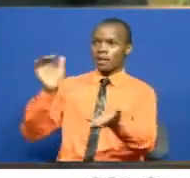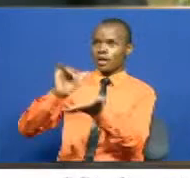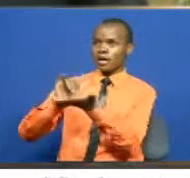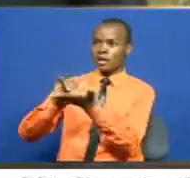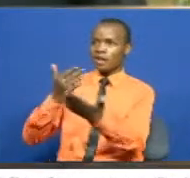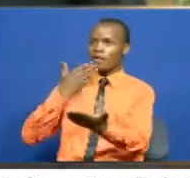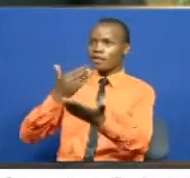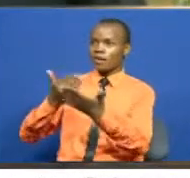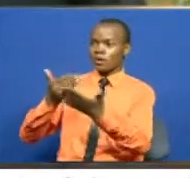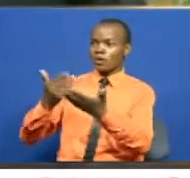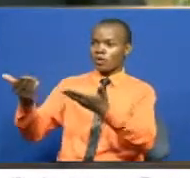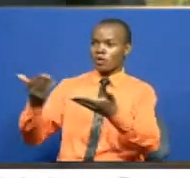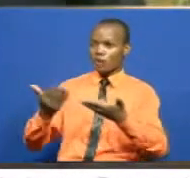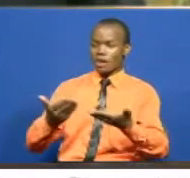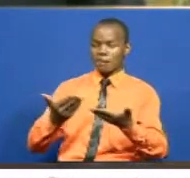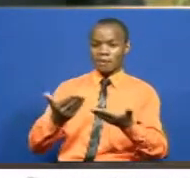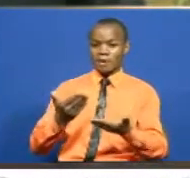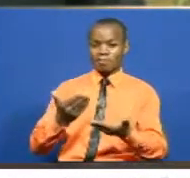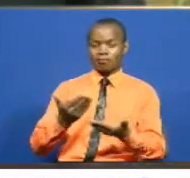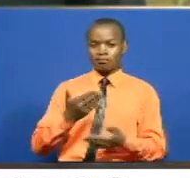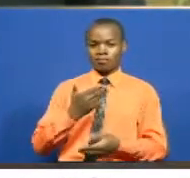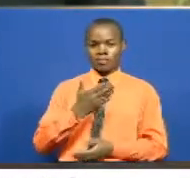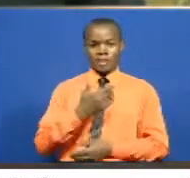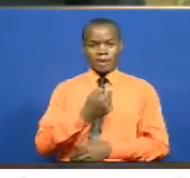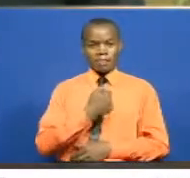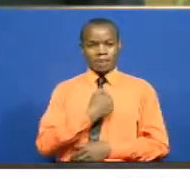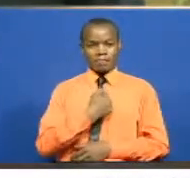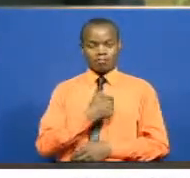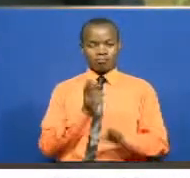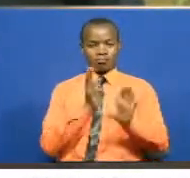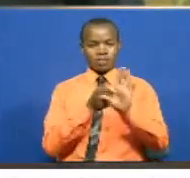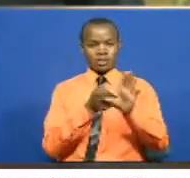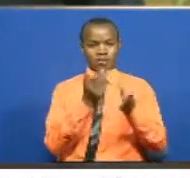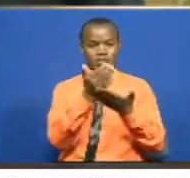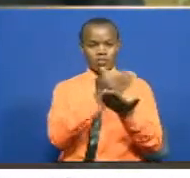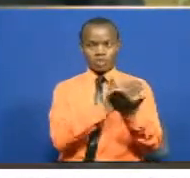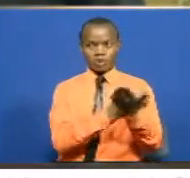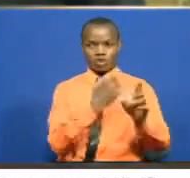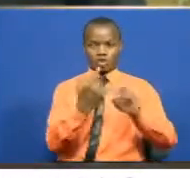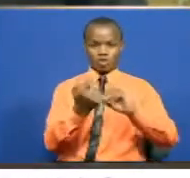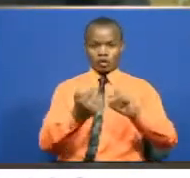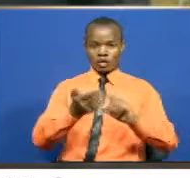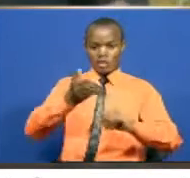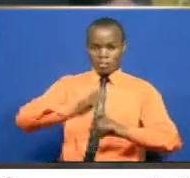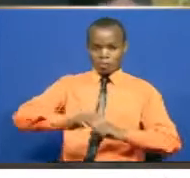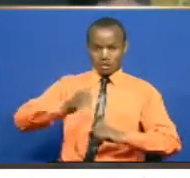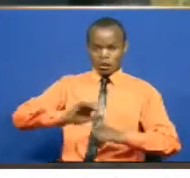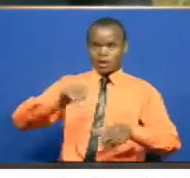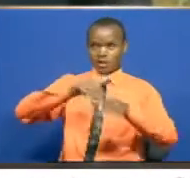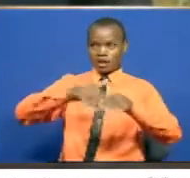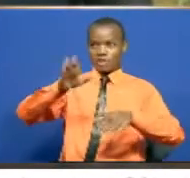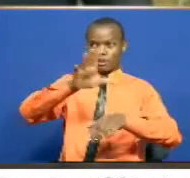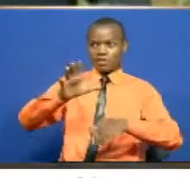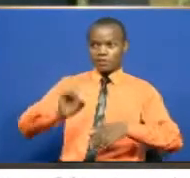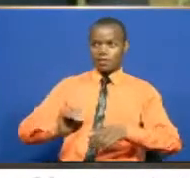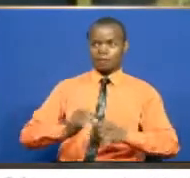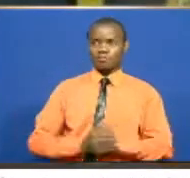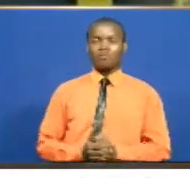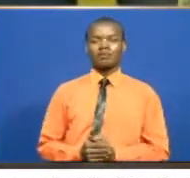Thank you to invite me to participate in this program today to talk about basketball in Africa, AfroBasket